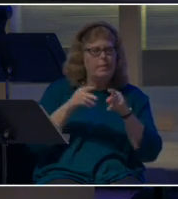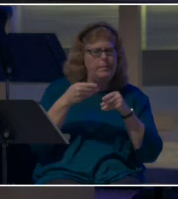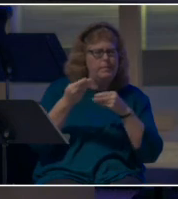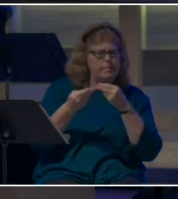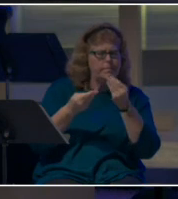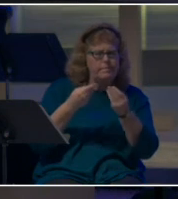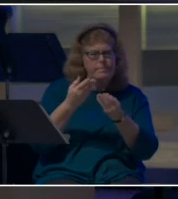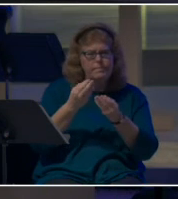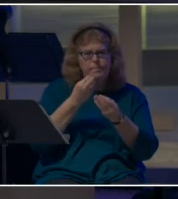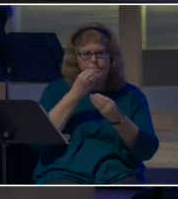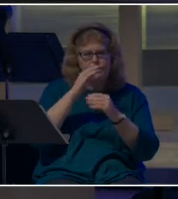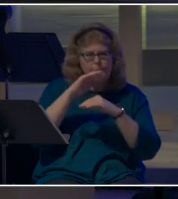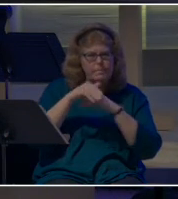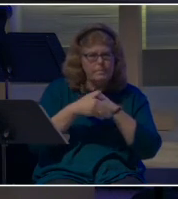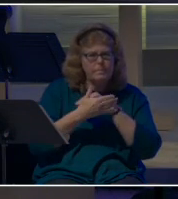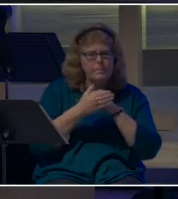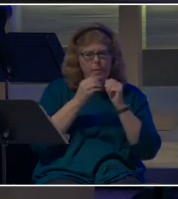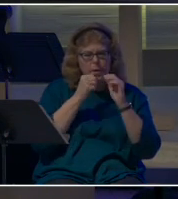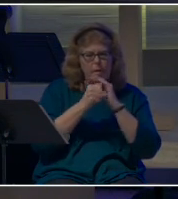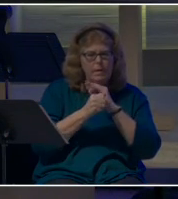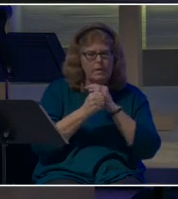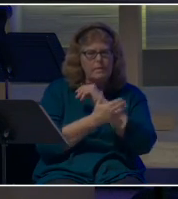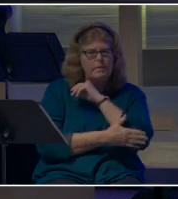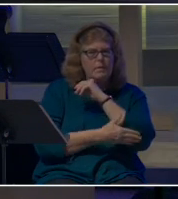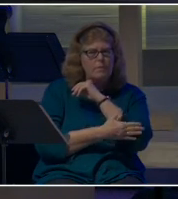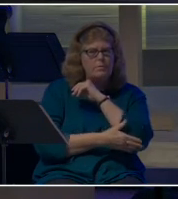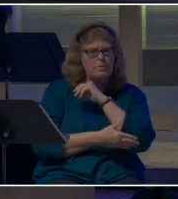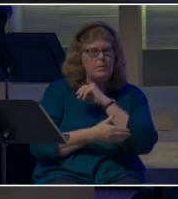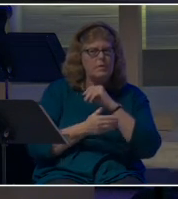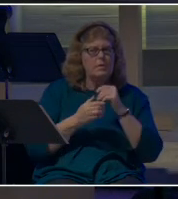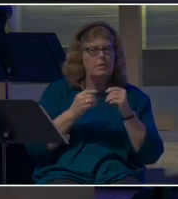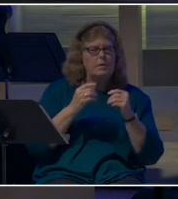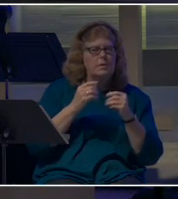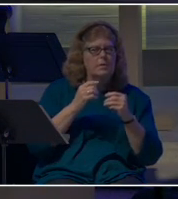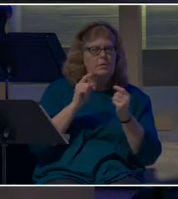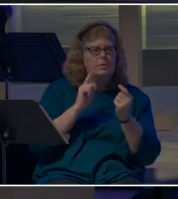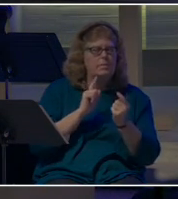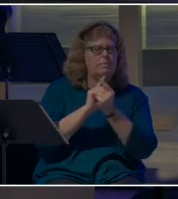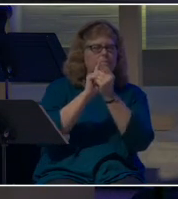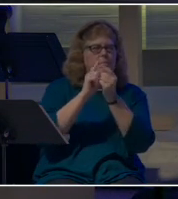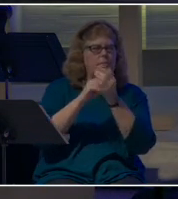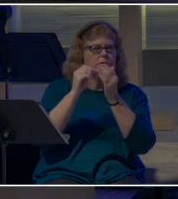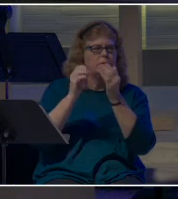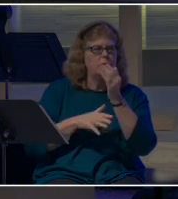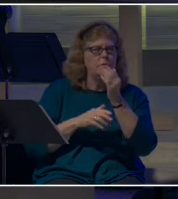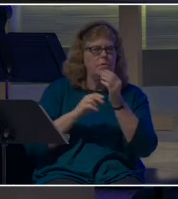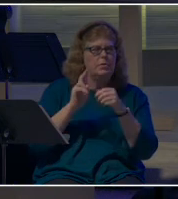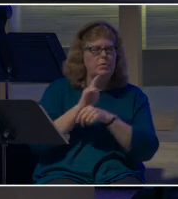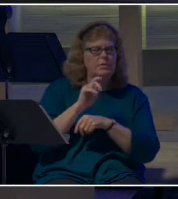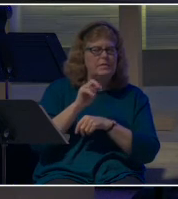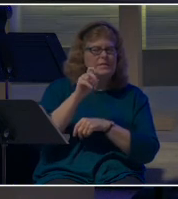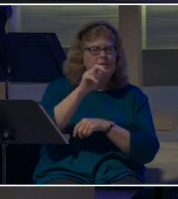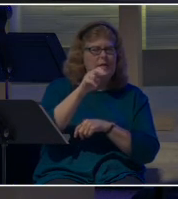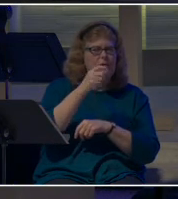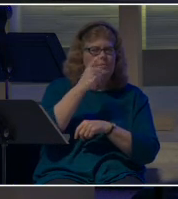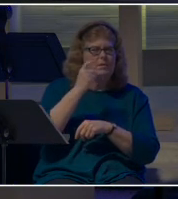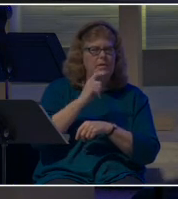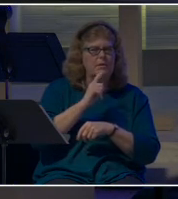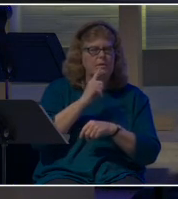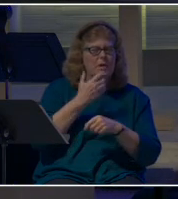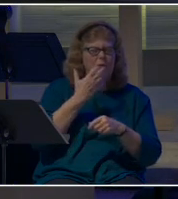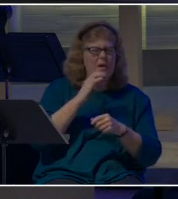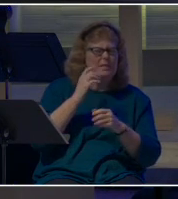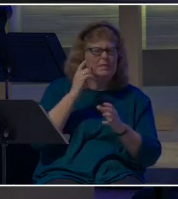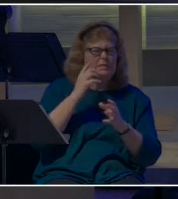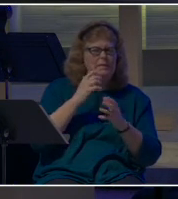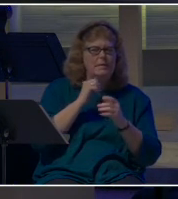him as he hid in the country, to bumping into a student as he took the stairs because he was so heated